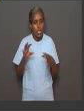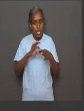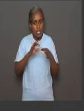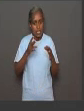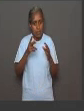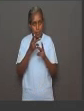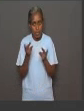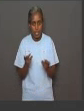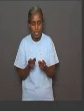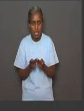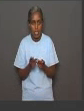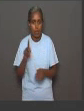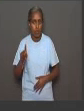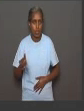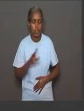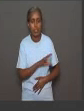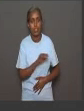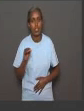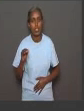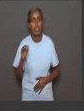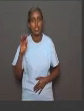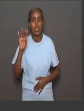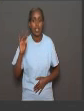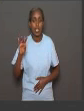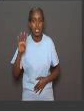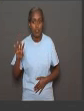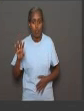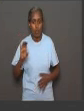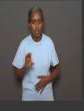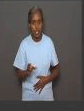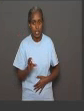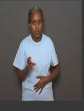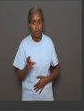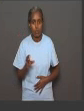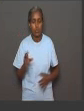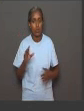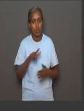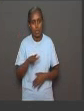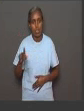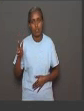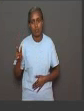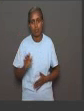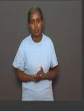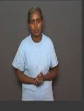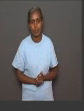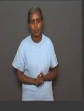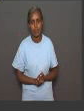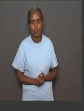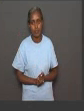line 1 and 84 radios on line